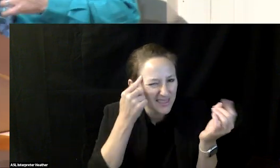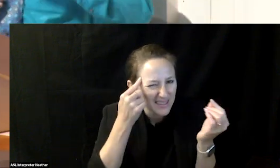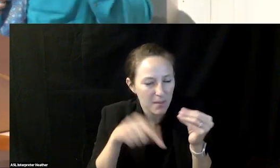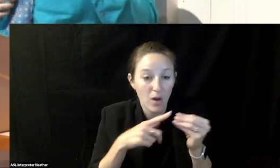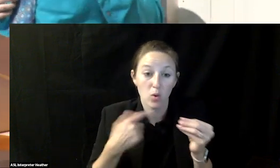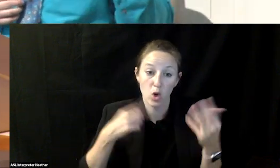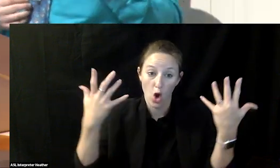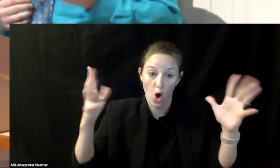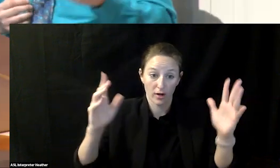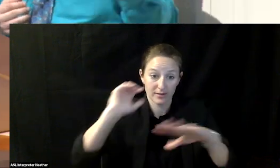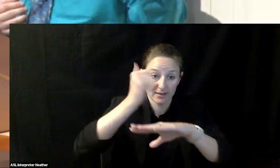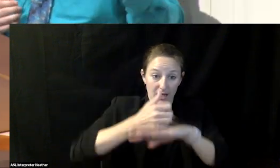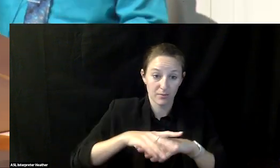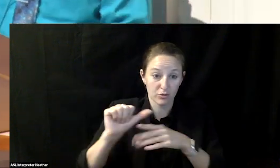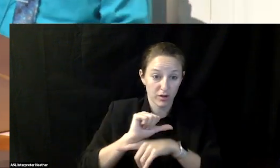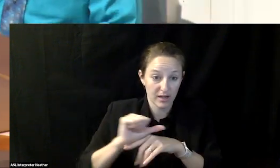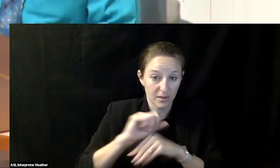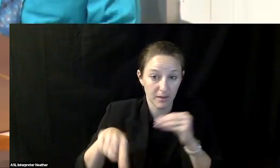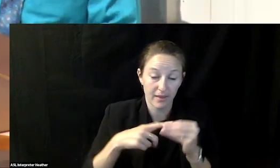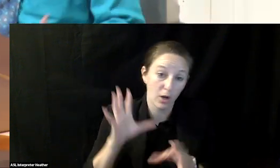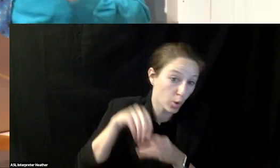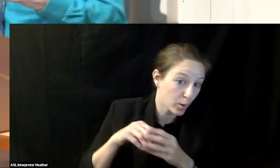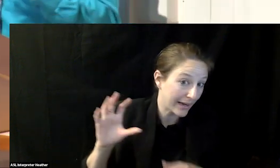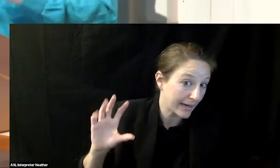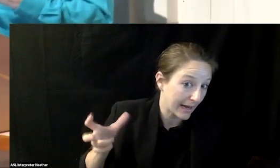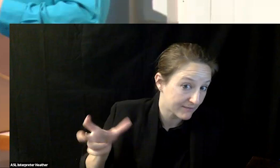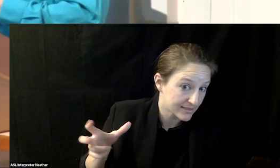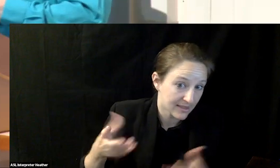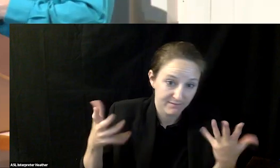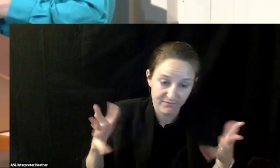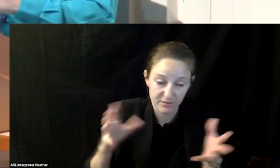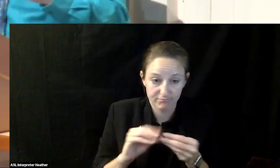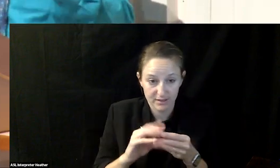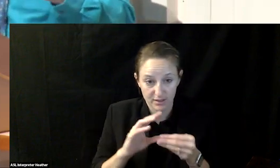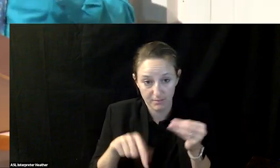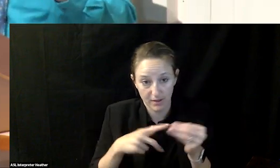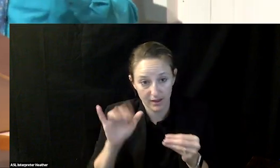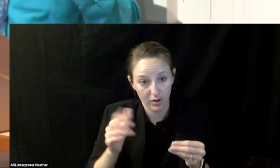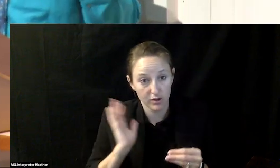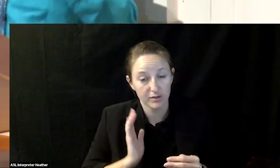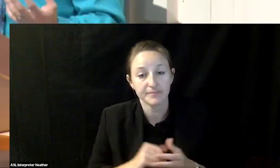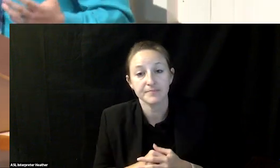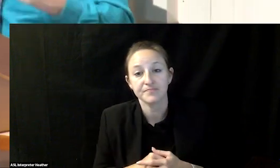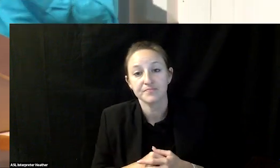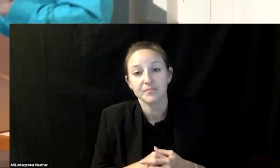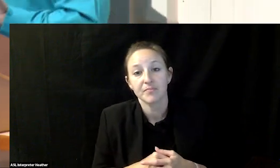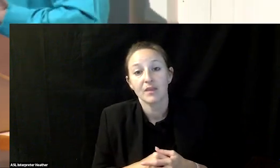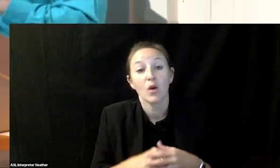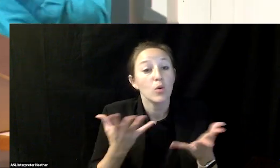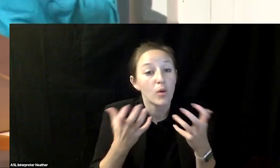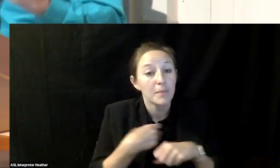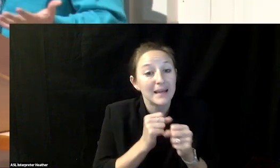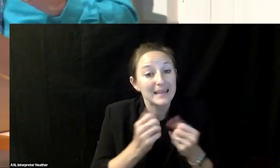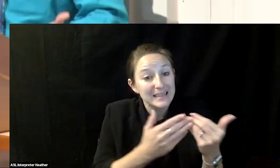it, including Canvas that I just mentioned earlier for our academic audiences. We wanna make it easy and